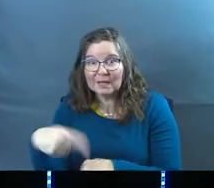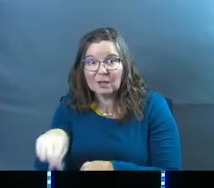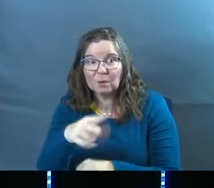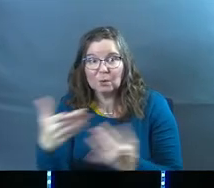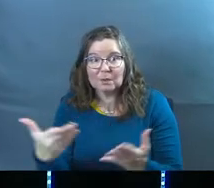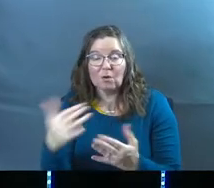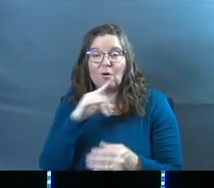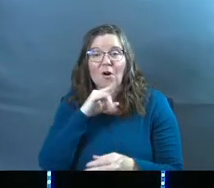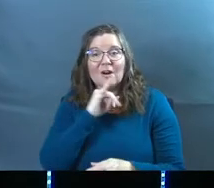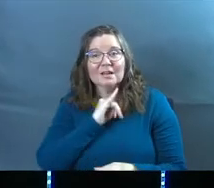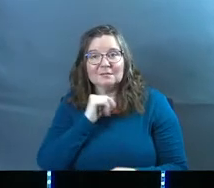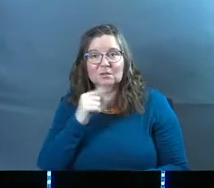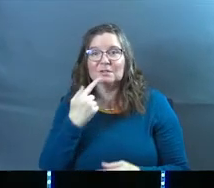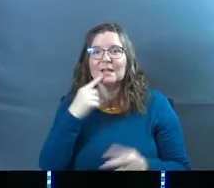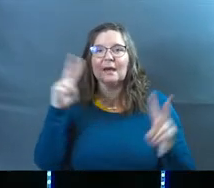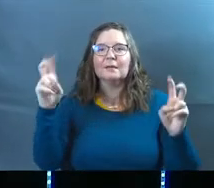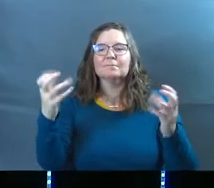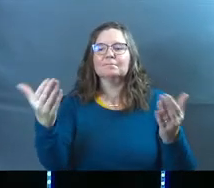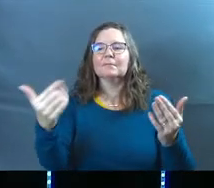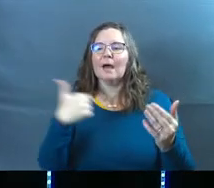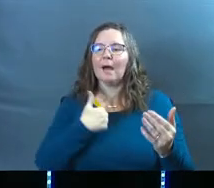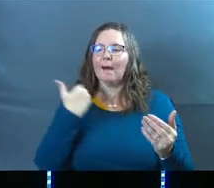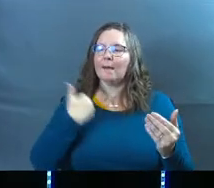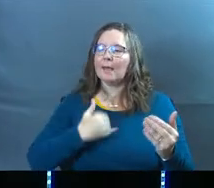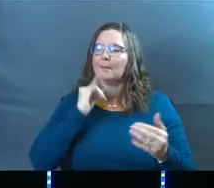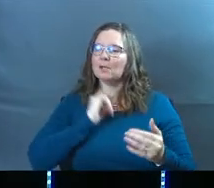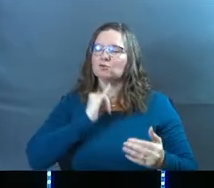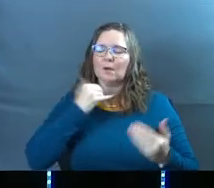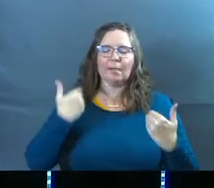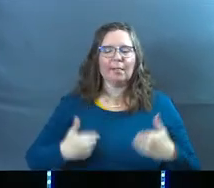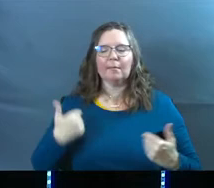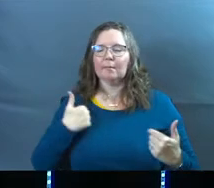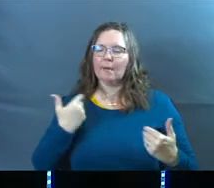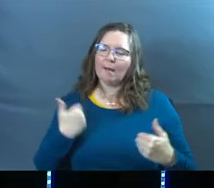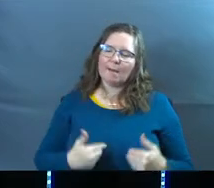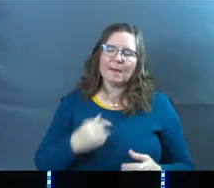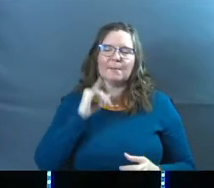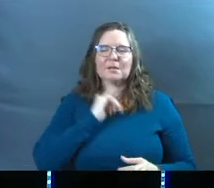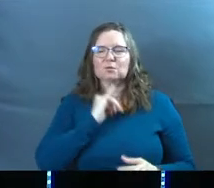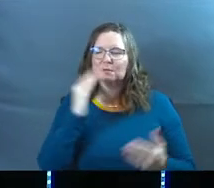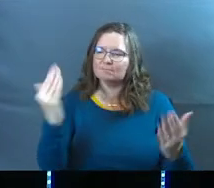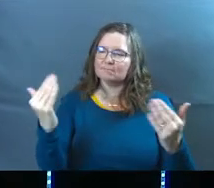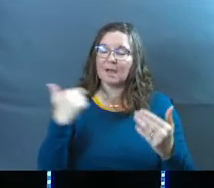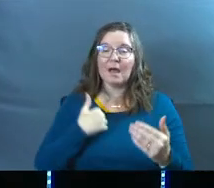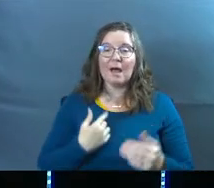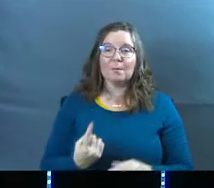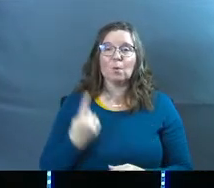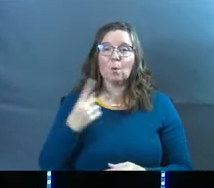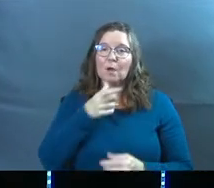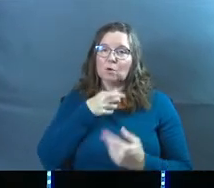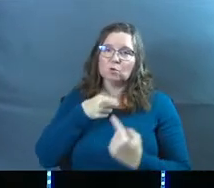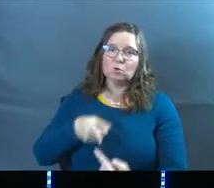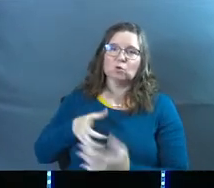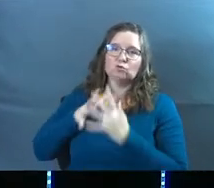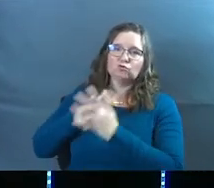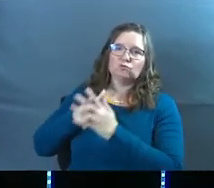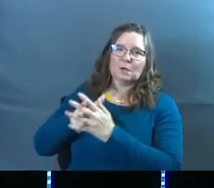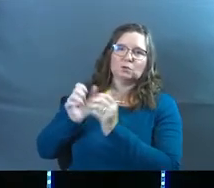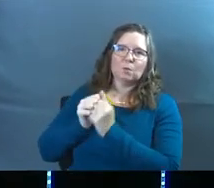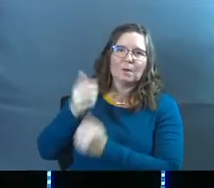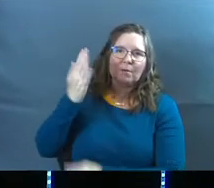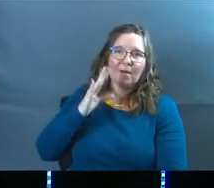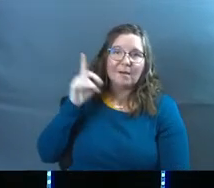Israel. Say, I am Israel. I am Israel. I am Israel. I am one who wrestles with